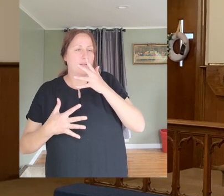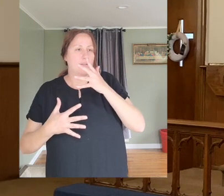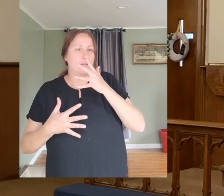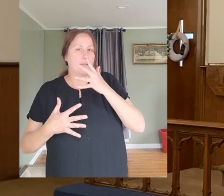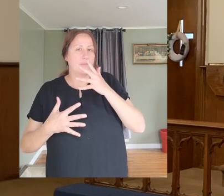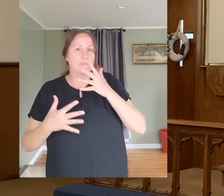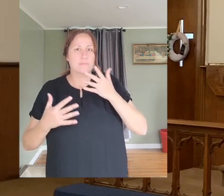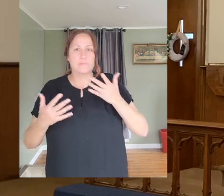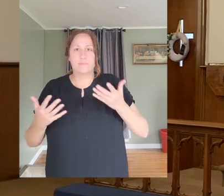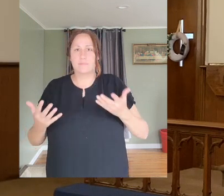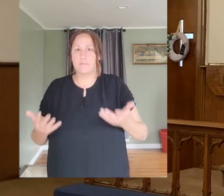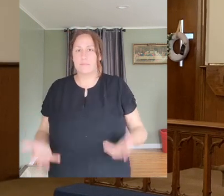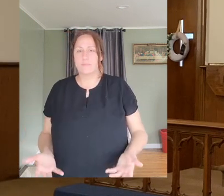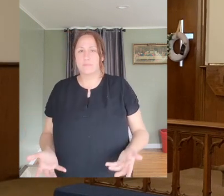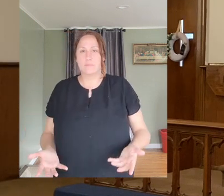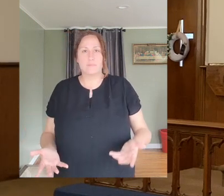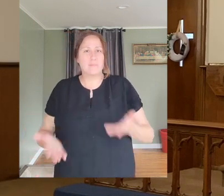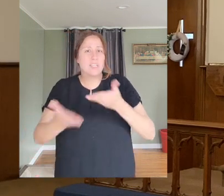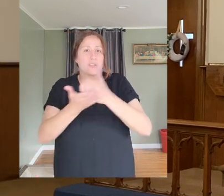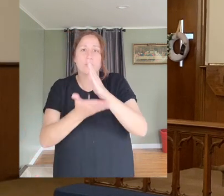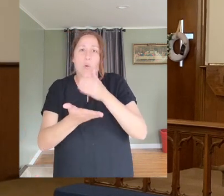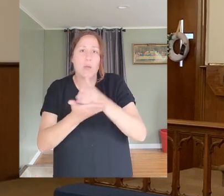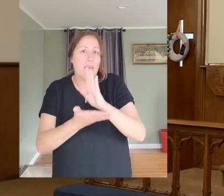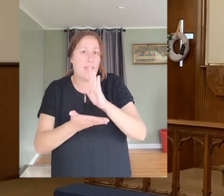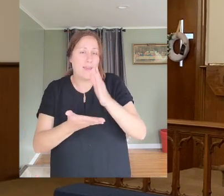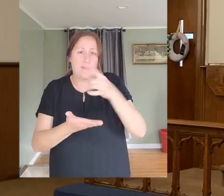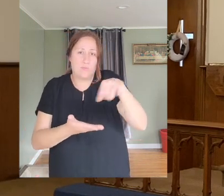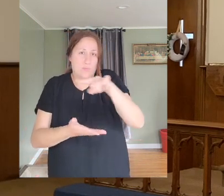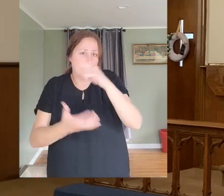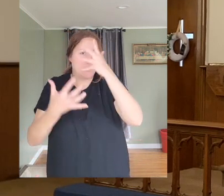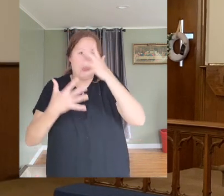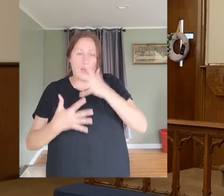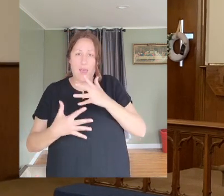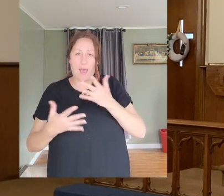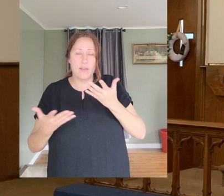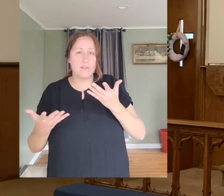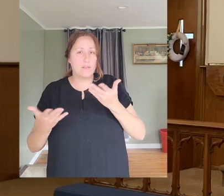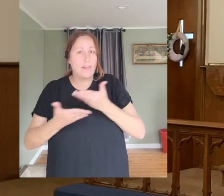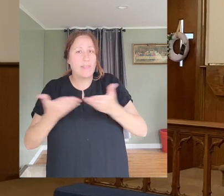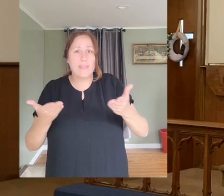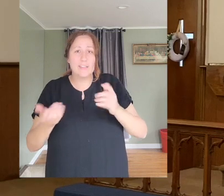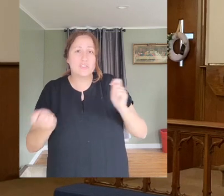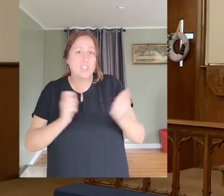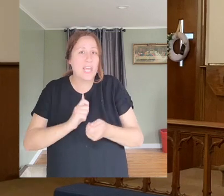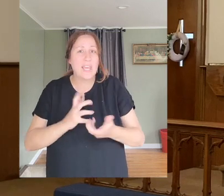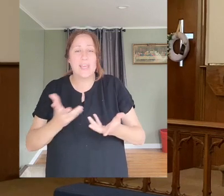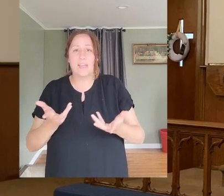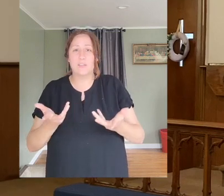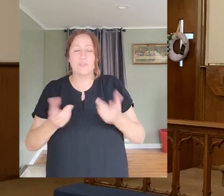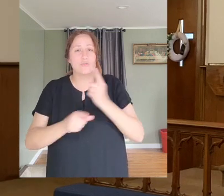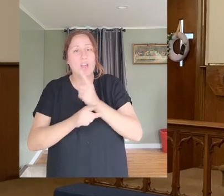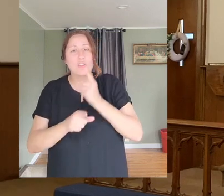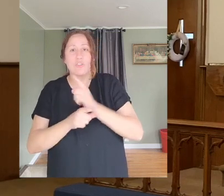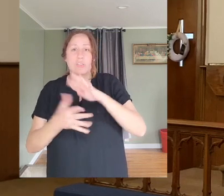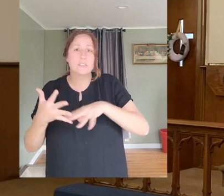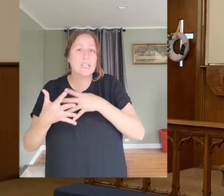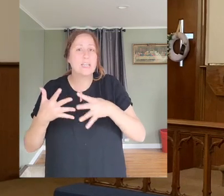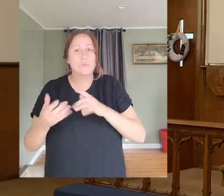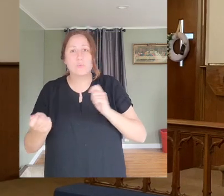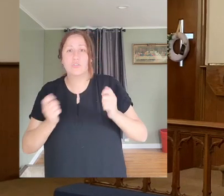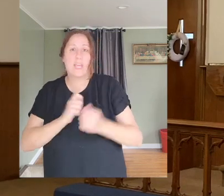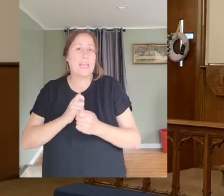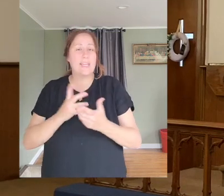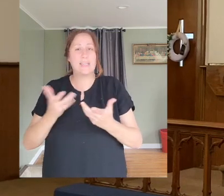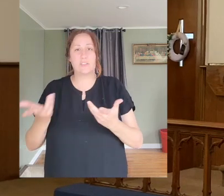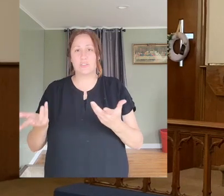It's okay to be sad. Plans changed in this crisis. Lives altered. Regular routines gone.